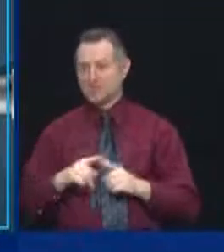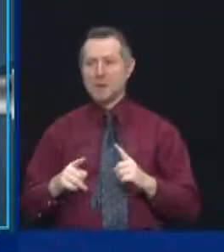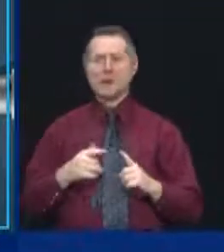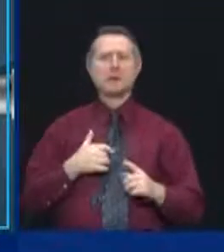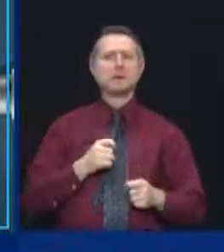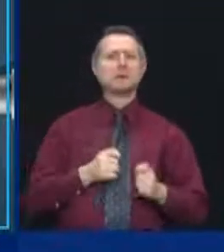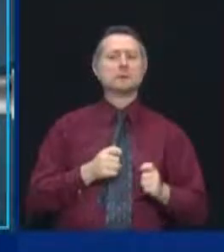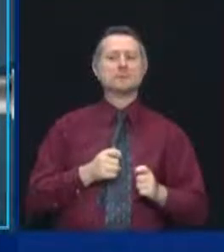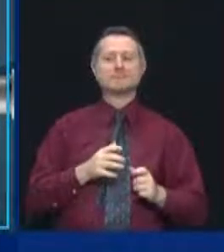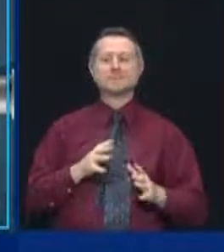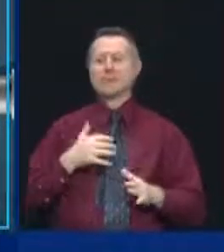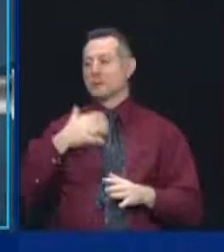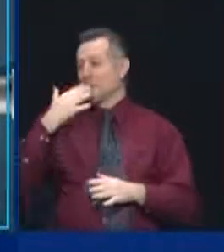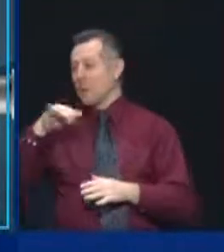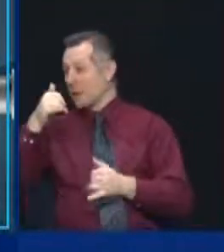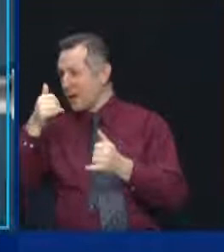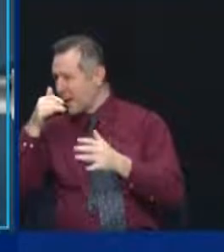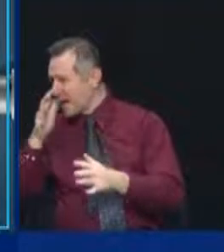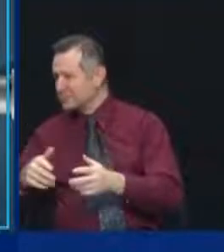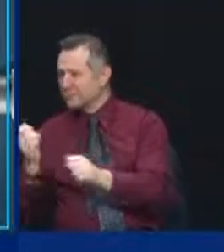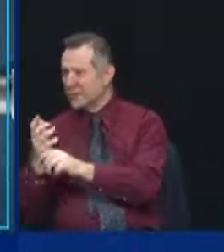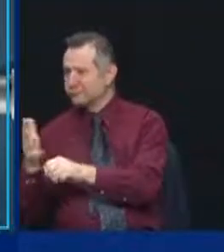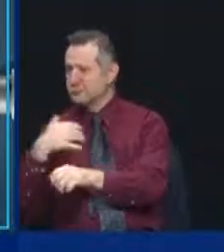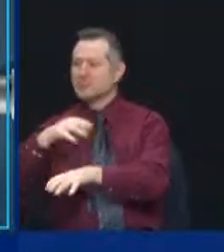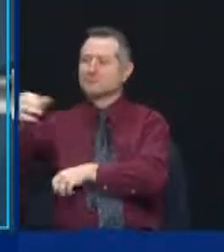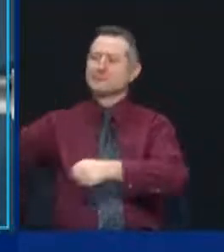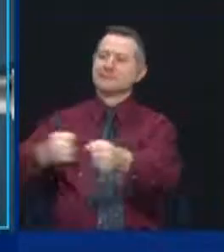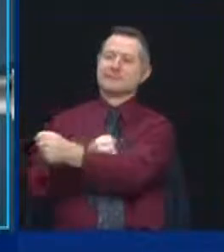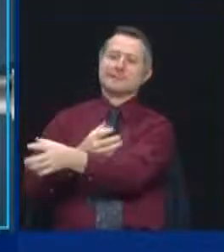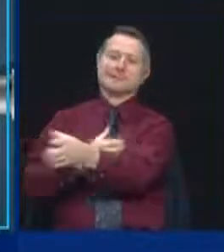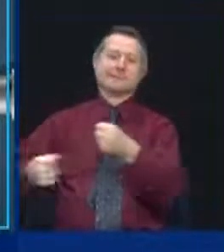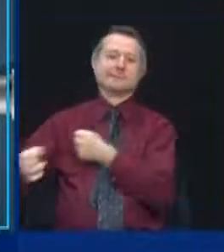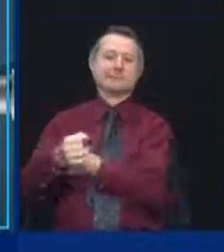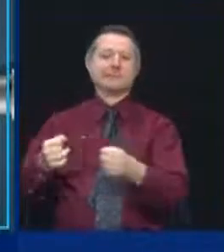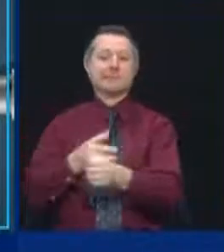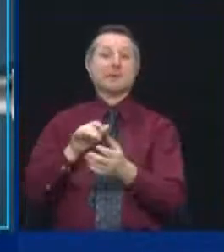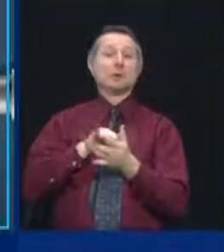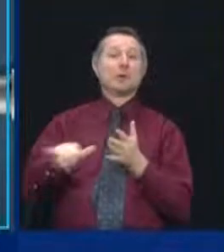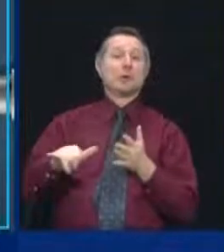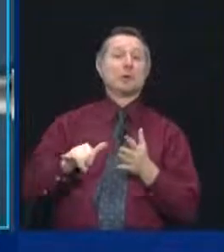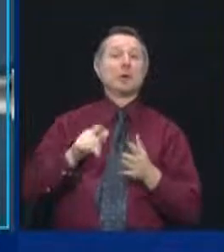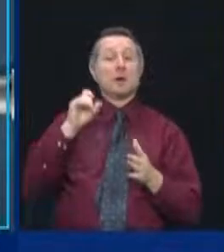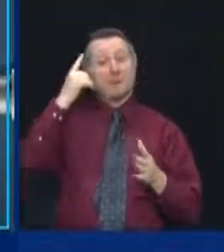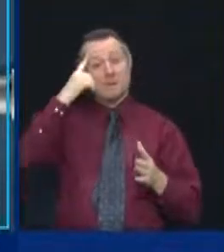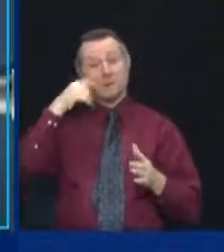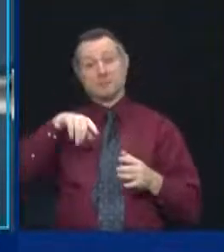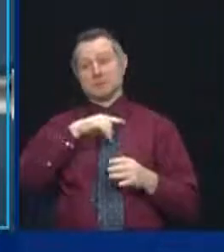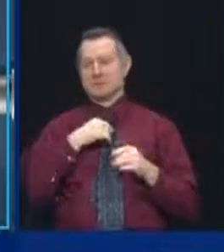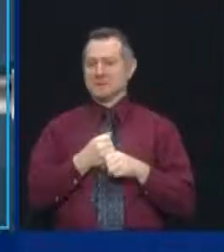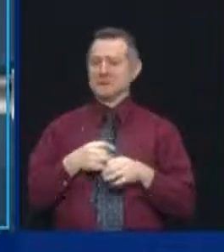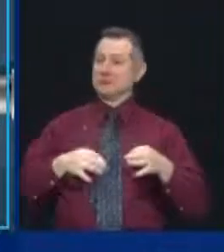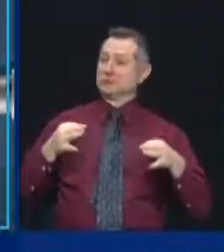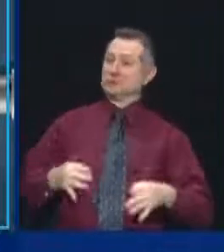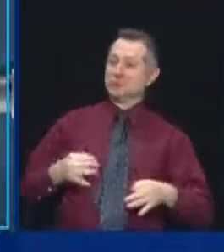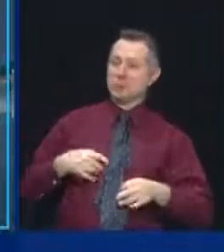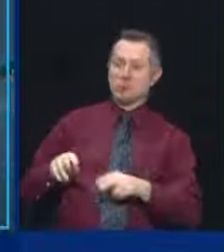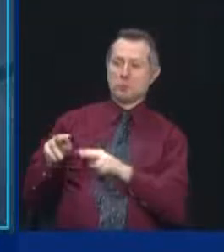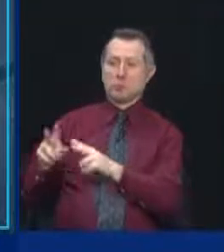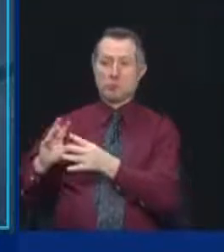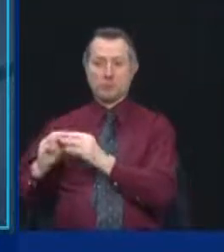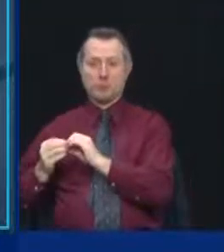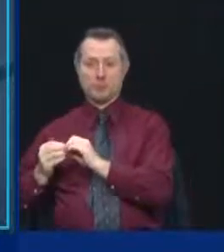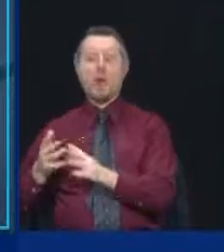We make a decision, we adjust, but then we watch what happens and we adjust to the